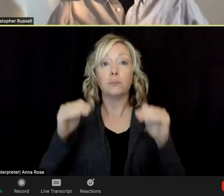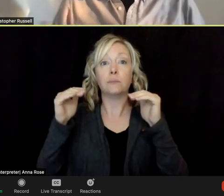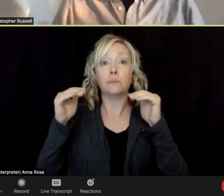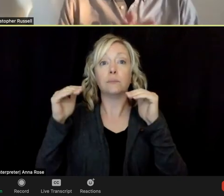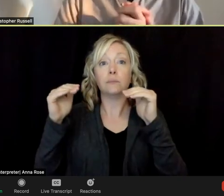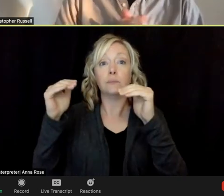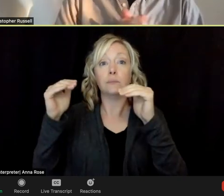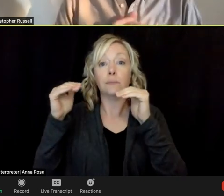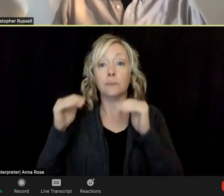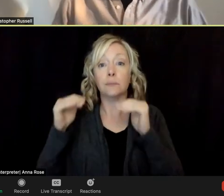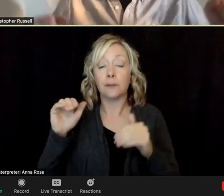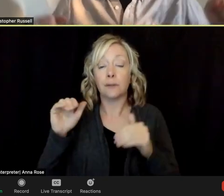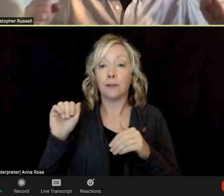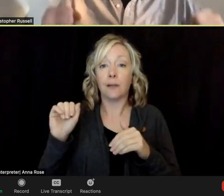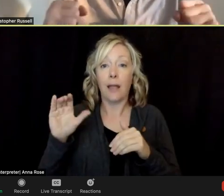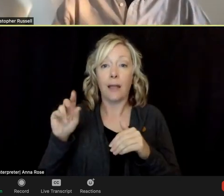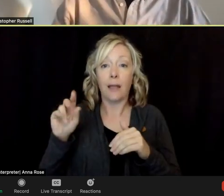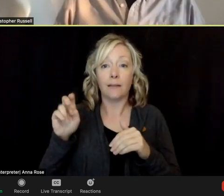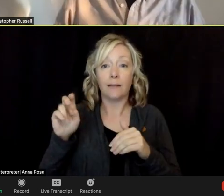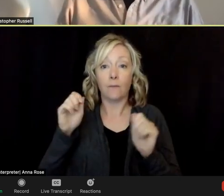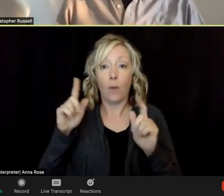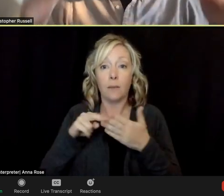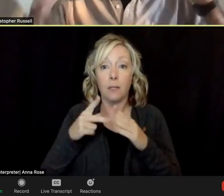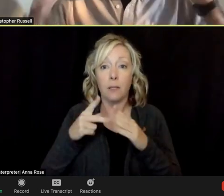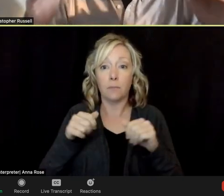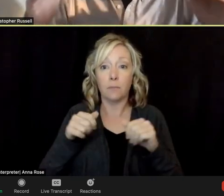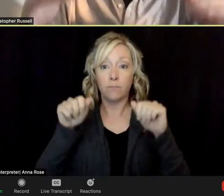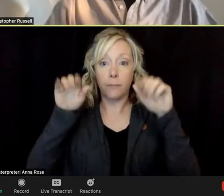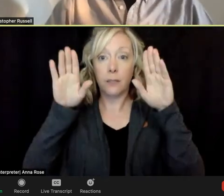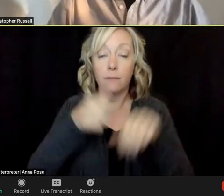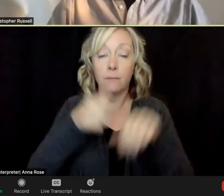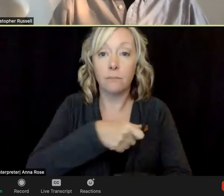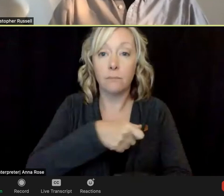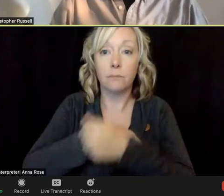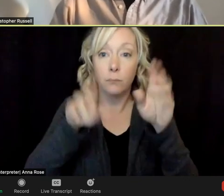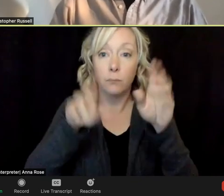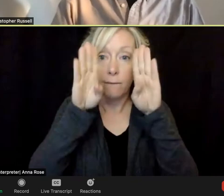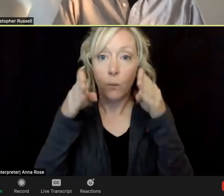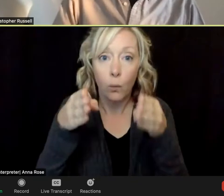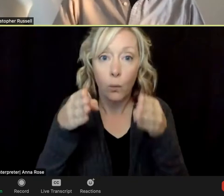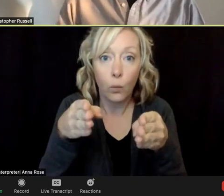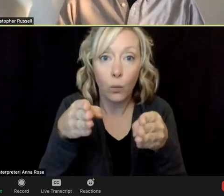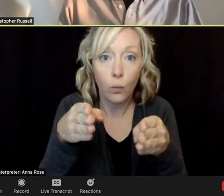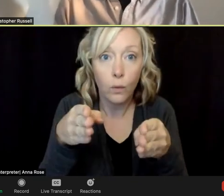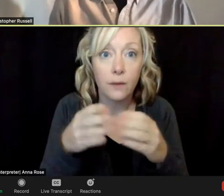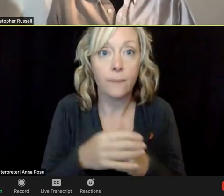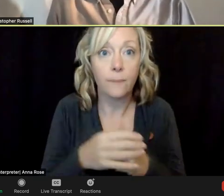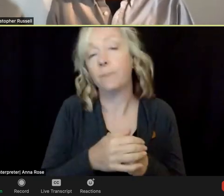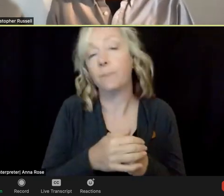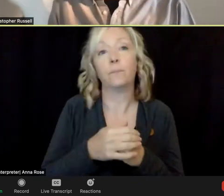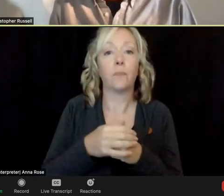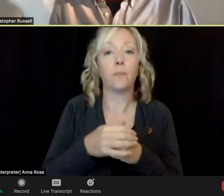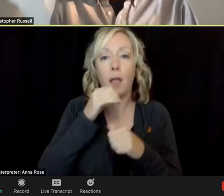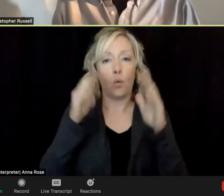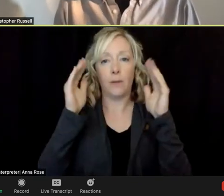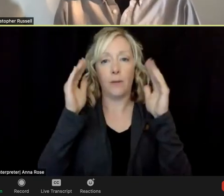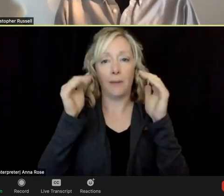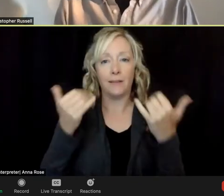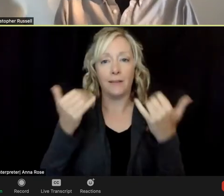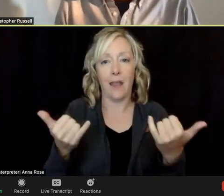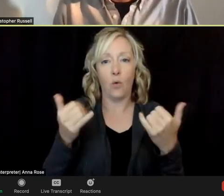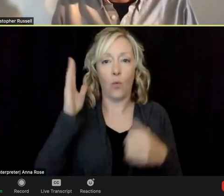awake, sitting at the edge of your seat, ready to go, amped, totally focused, engaged, right? Which I don't expect anyone to be doing